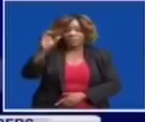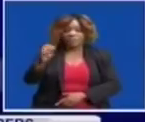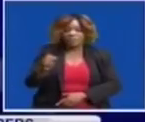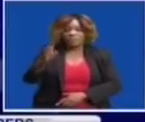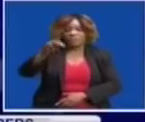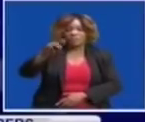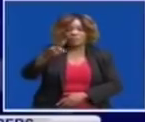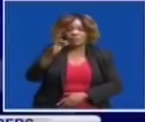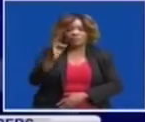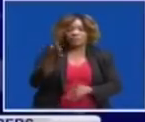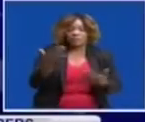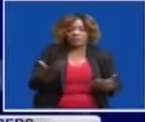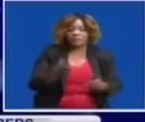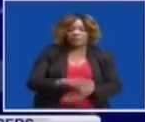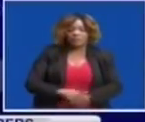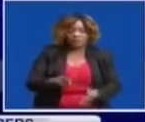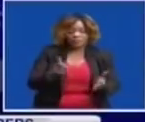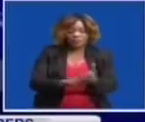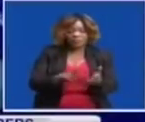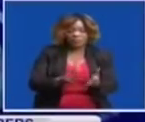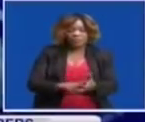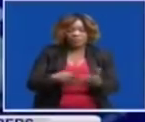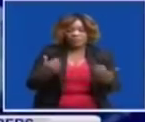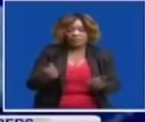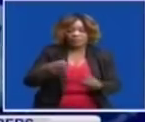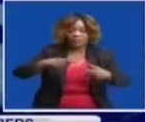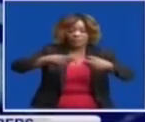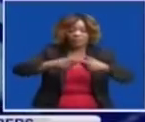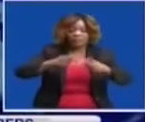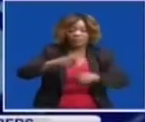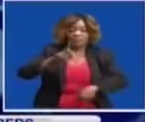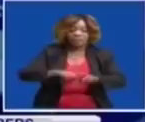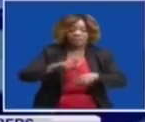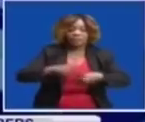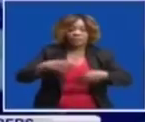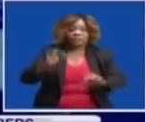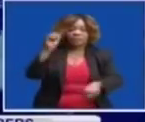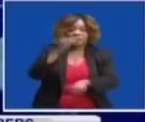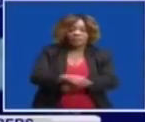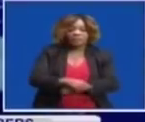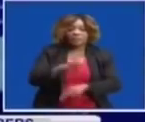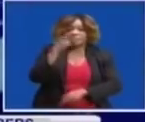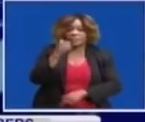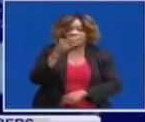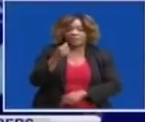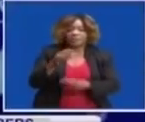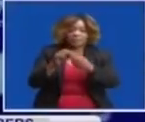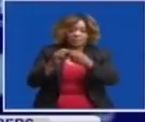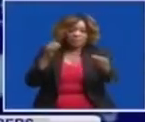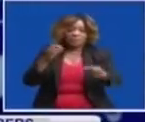in Mufulira. In Lusaka, Stream A teams Zanako Football Club beat the Airmen Red Arrows